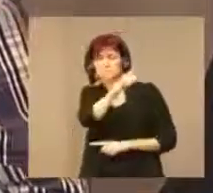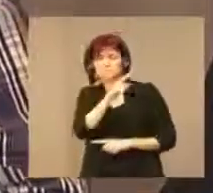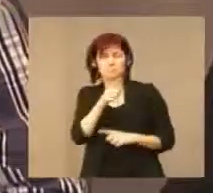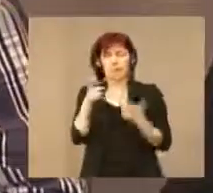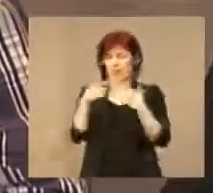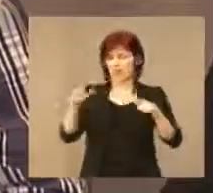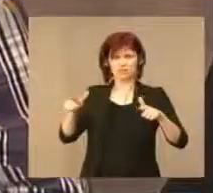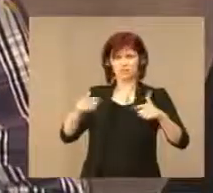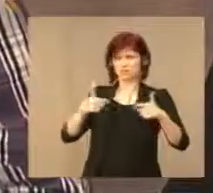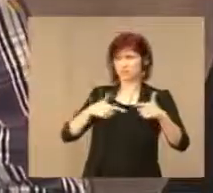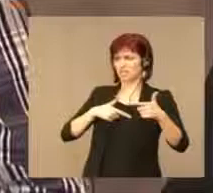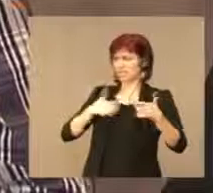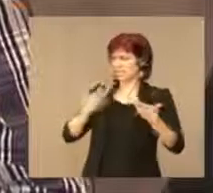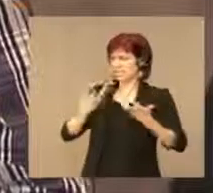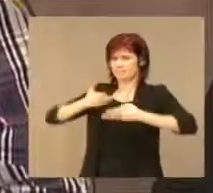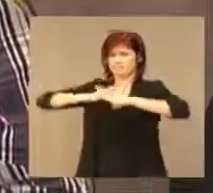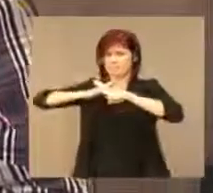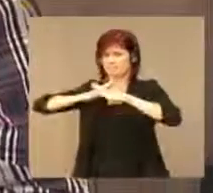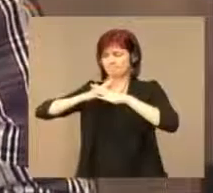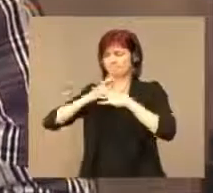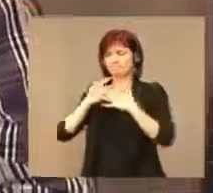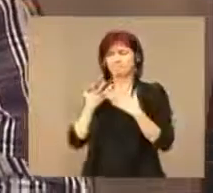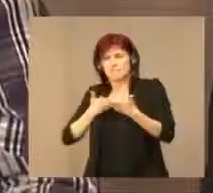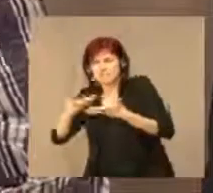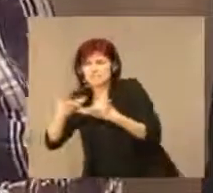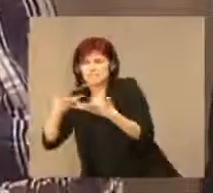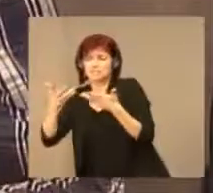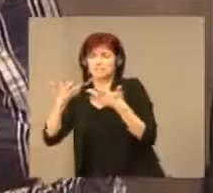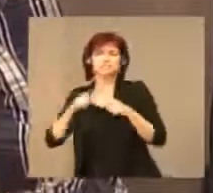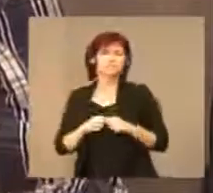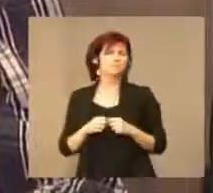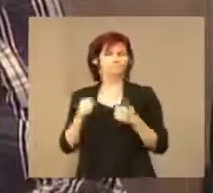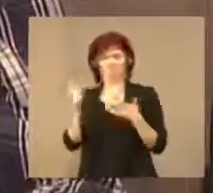language barrier, and there's many things that block.